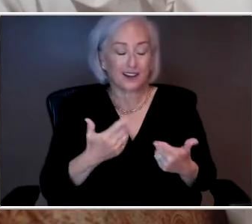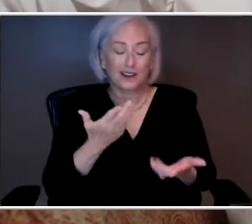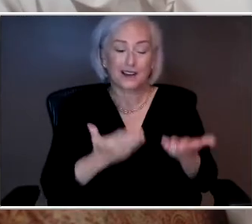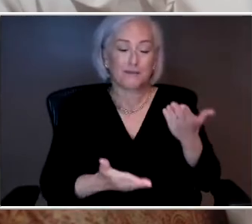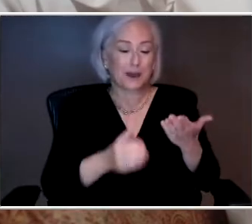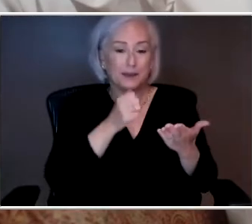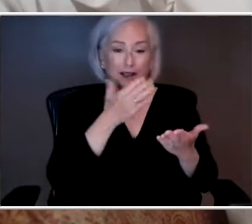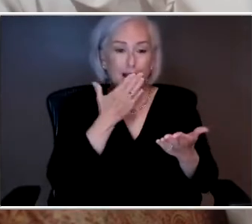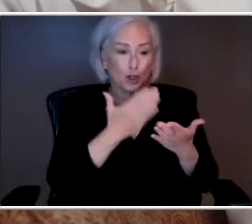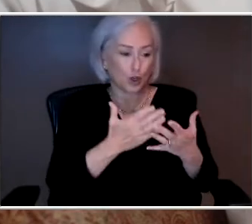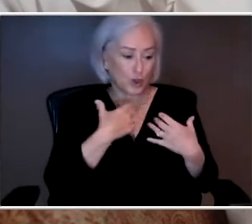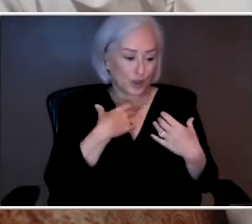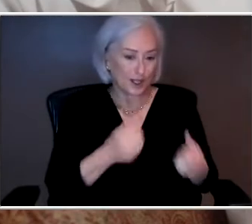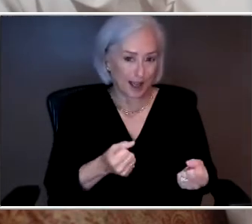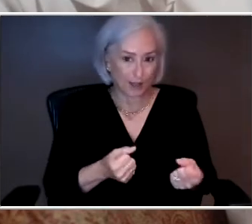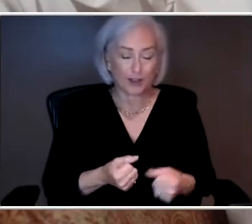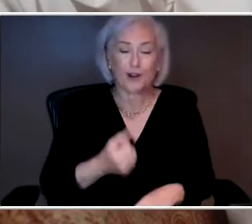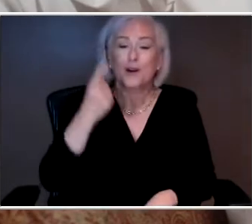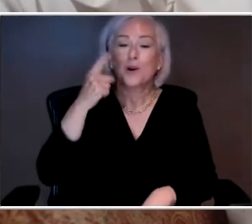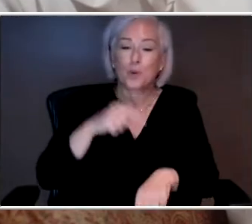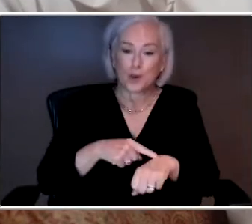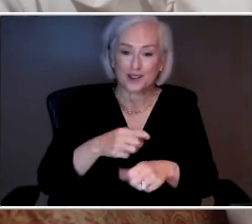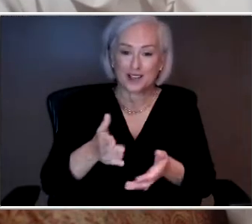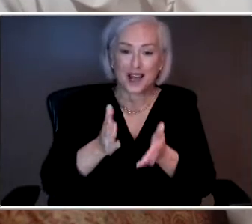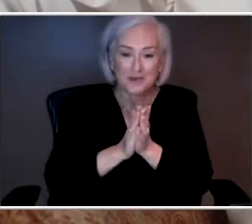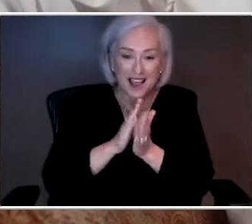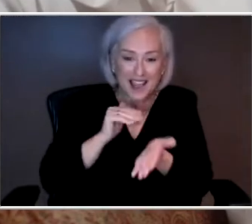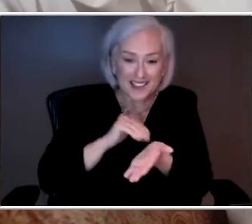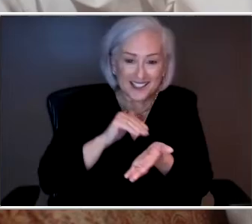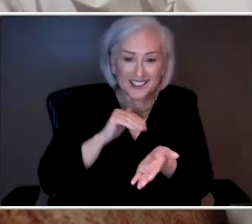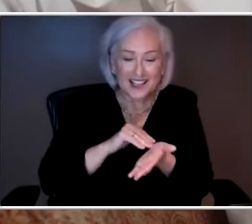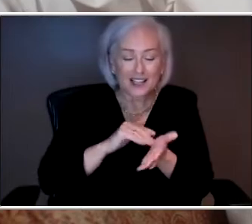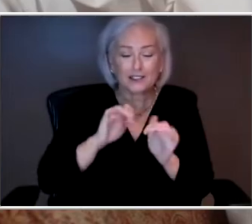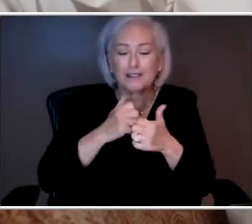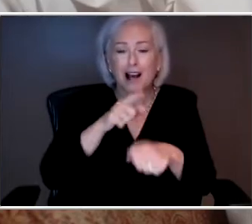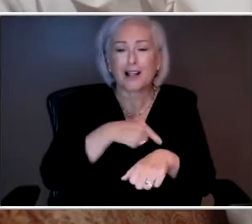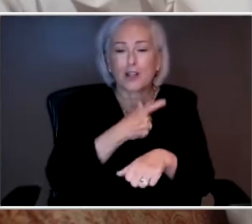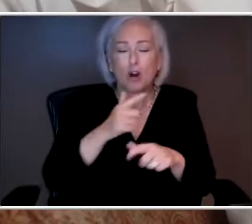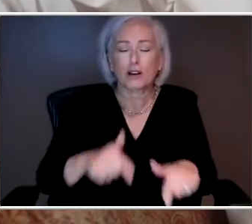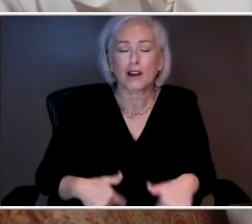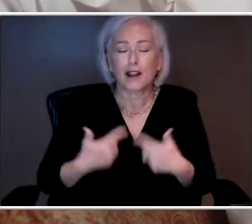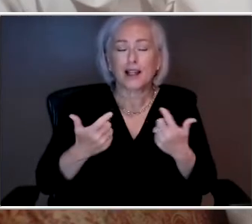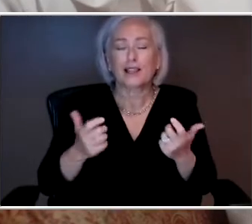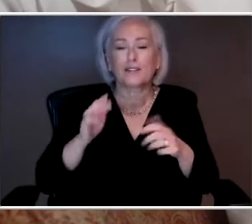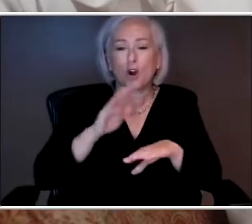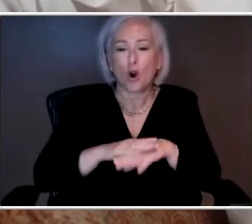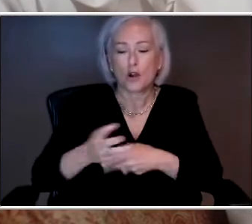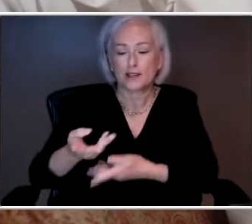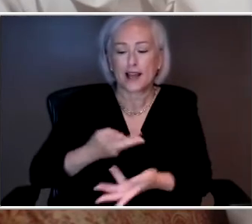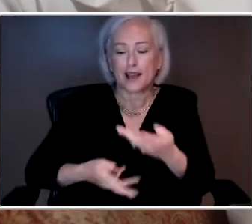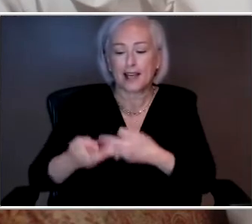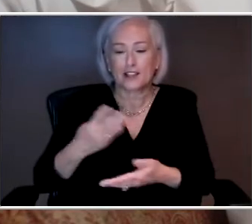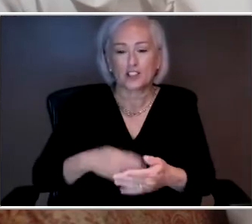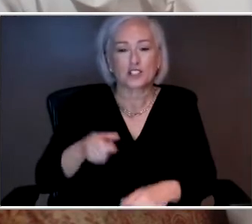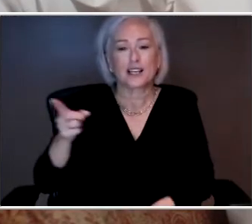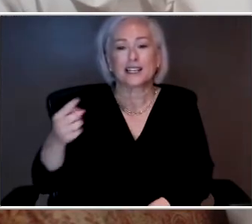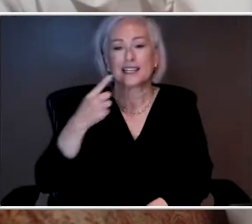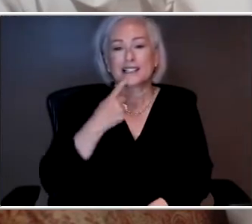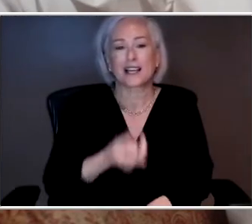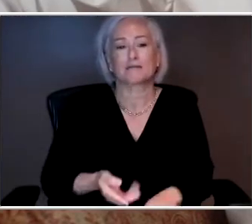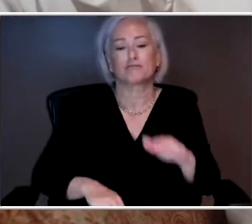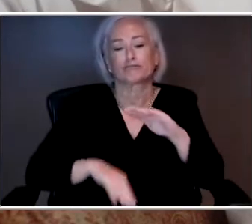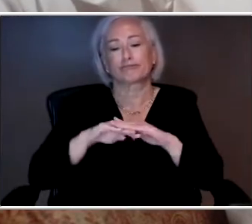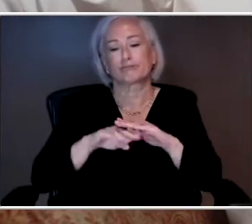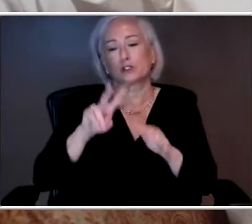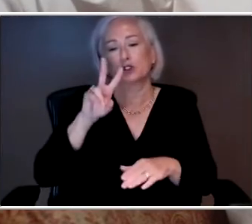going in to get approved to get a transplant. I says, how long can I live on dialysis? And he told me 2 years maybe, and